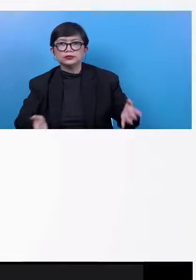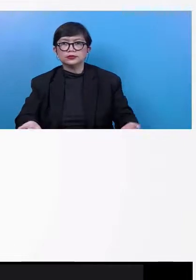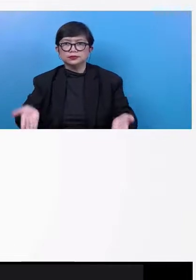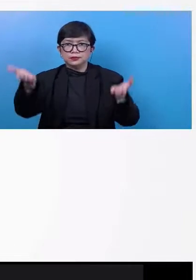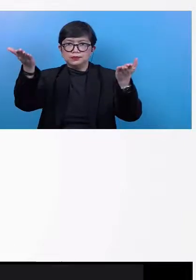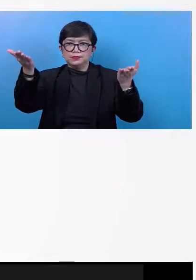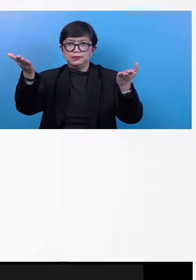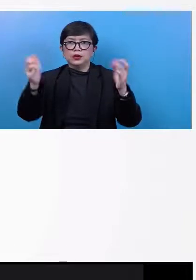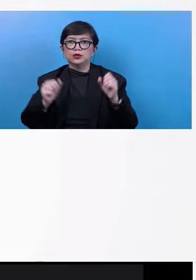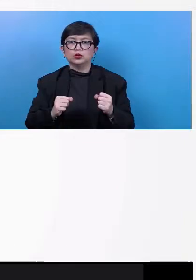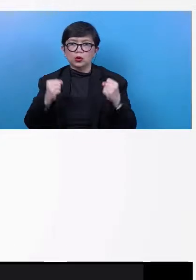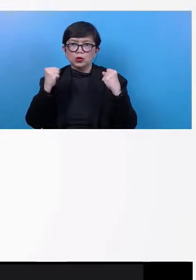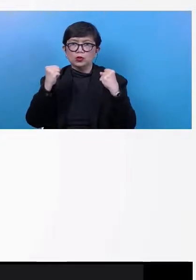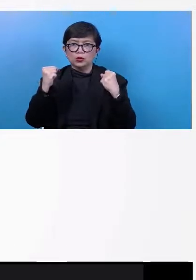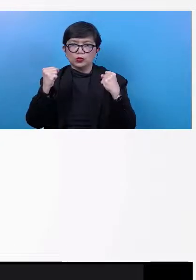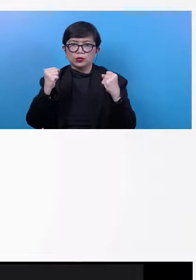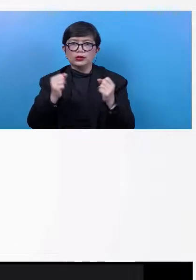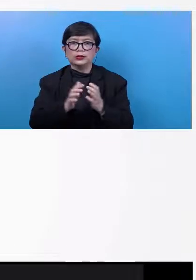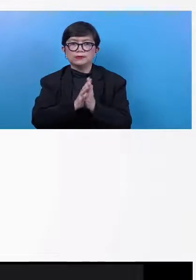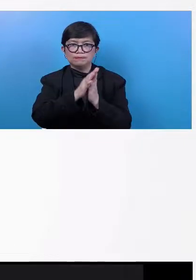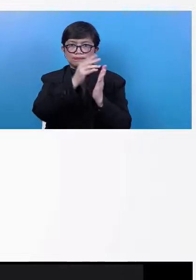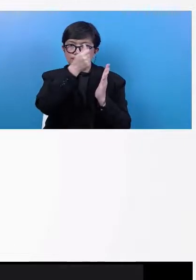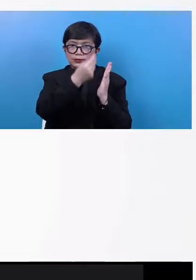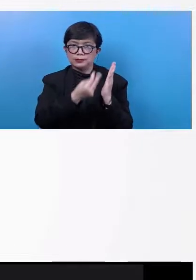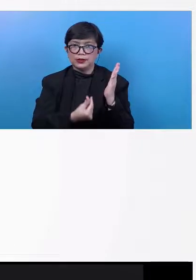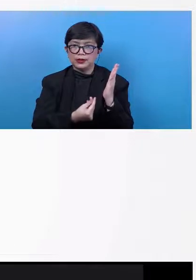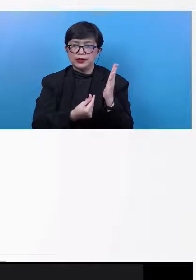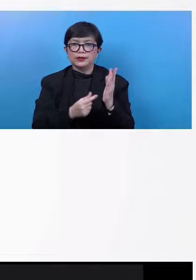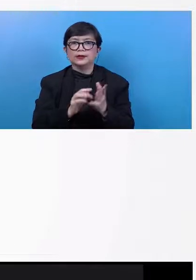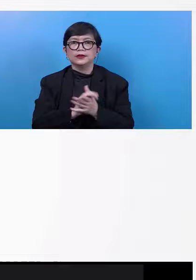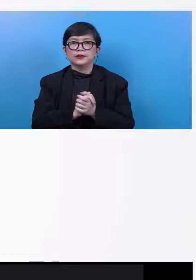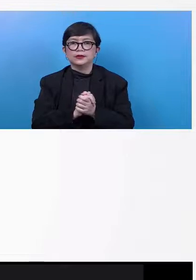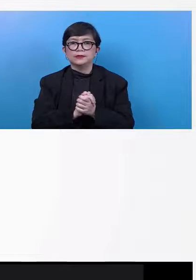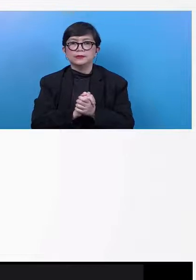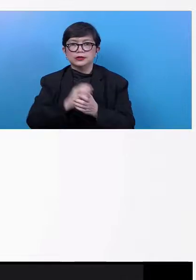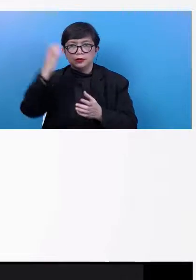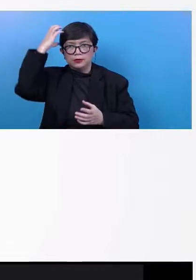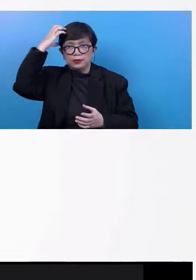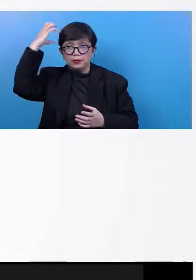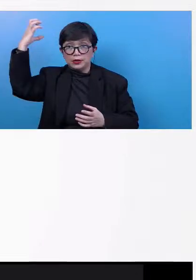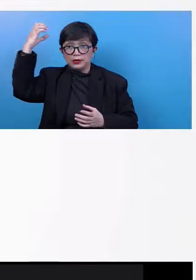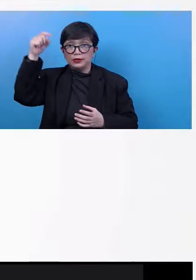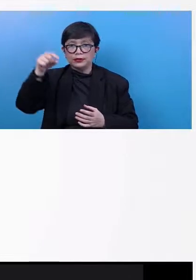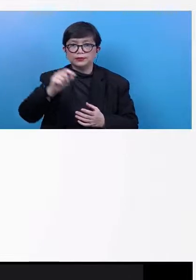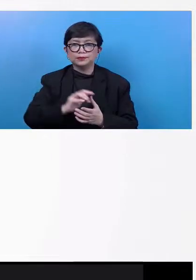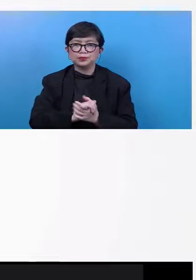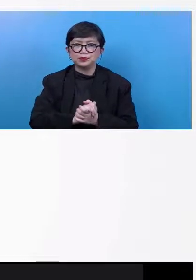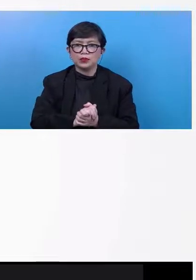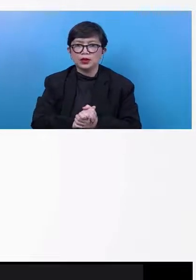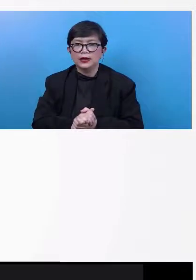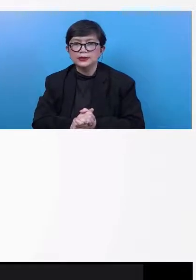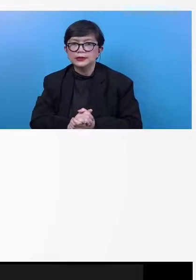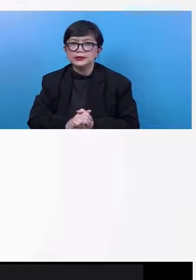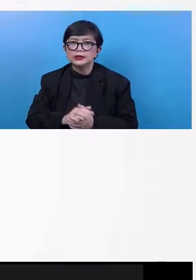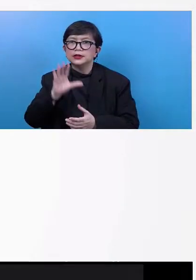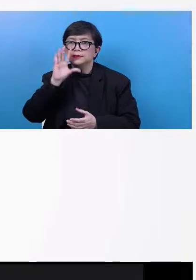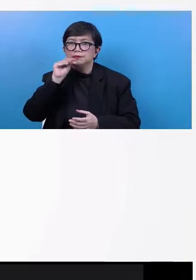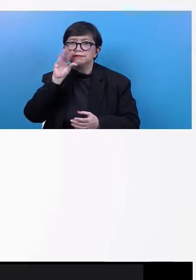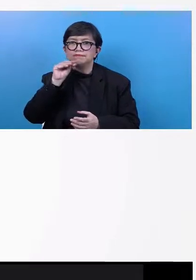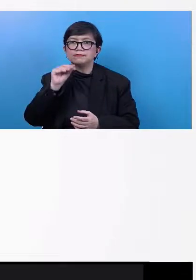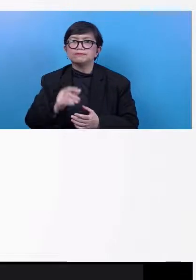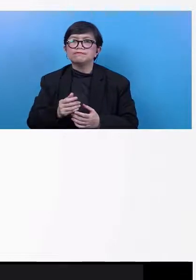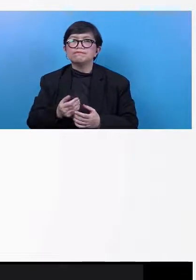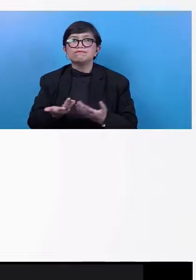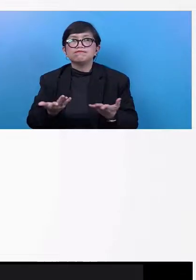We need to make sure that local authorities and national governments seek to strengthen the ability